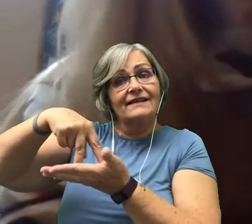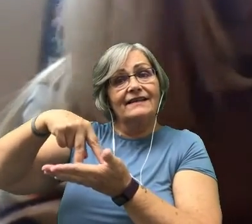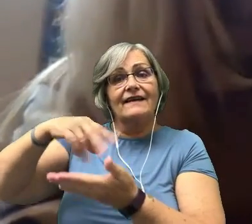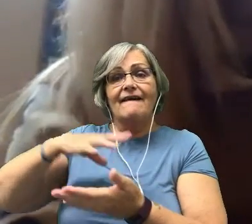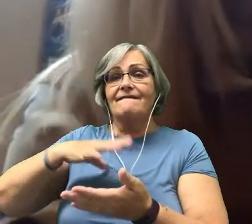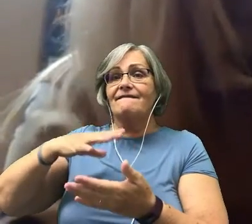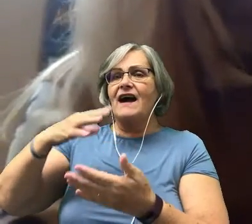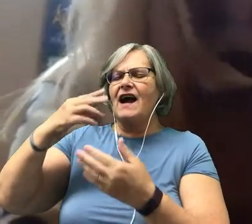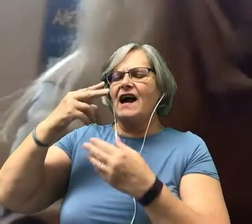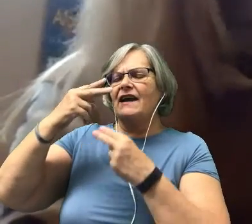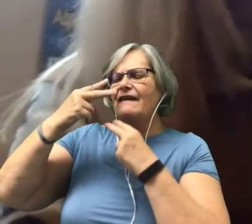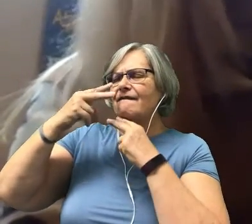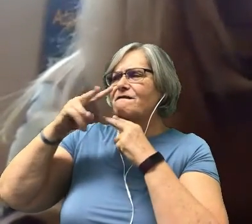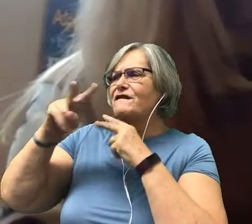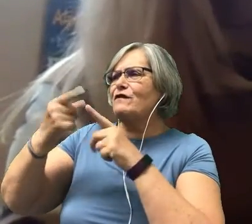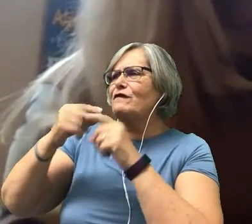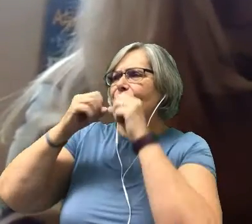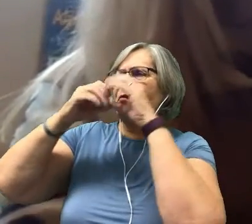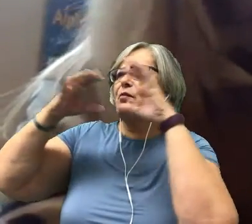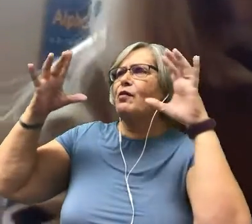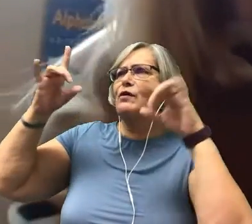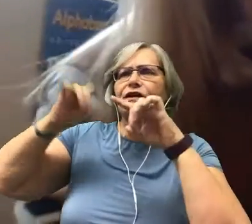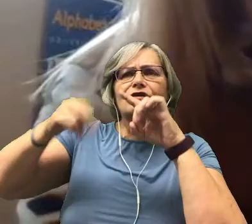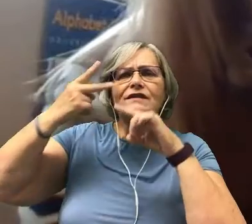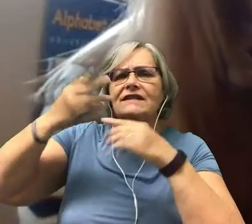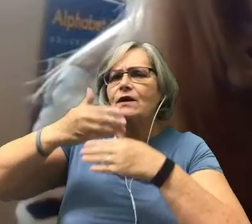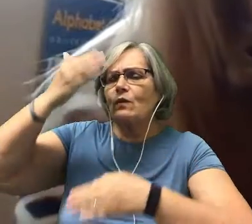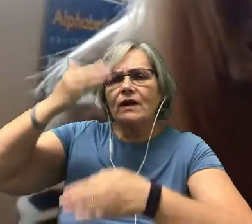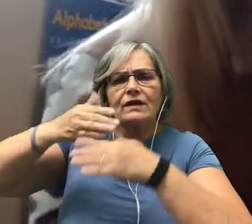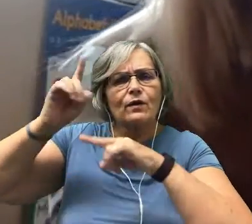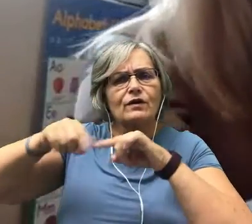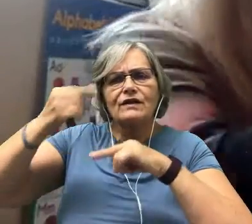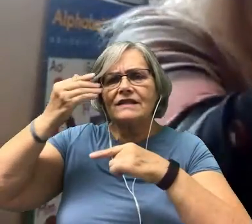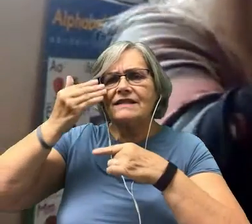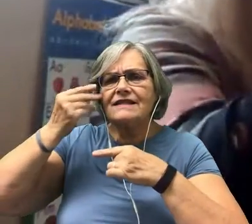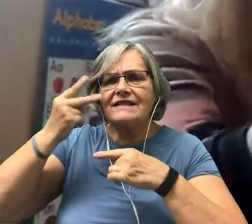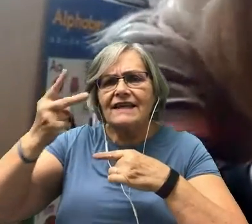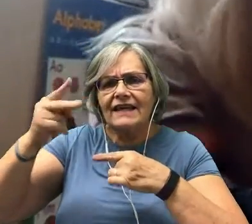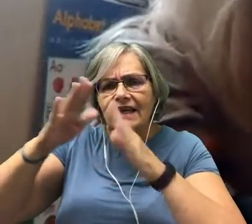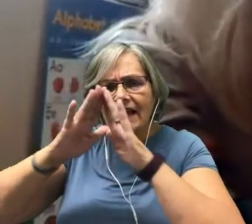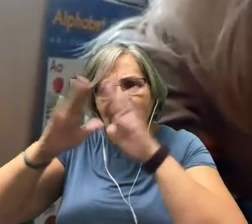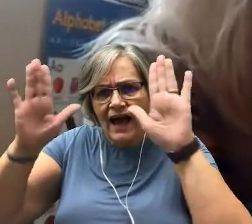view from the balloon, but he couldn't see his window. He couldn't even see his house.